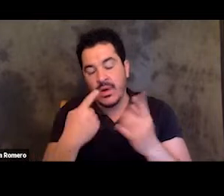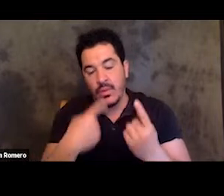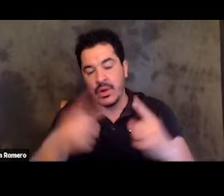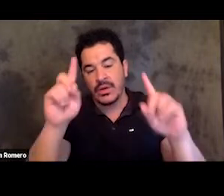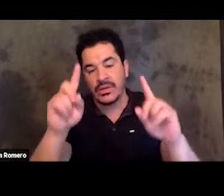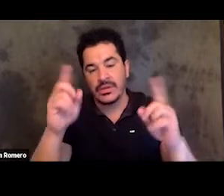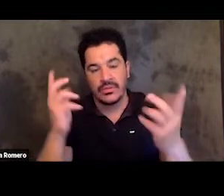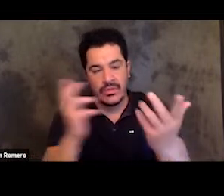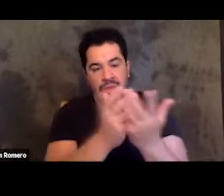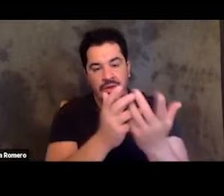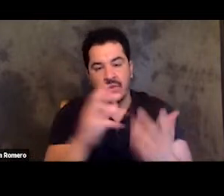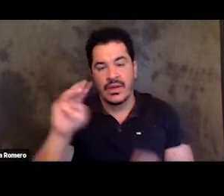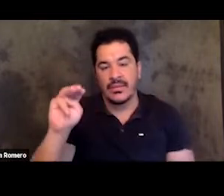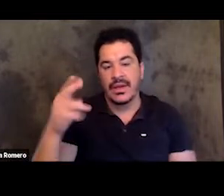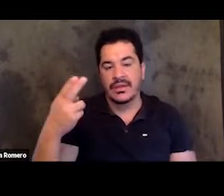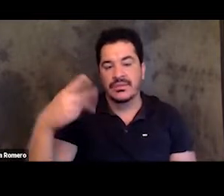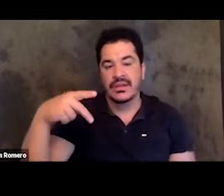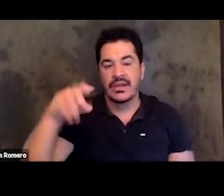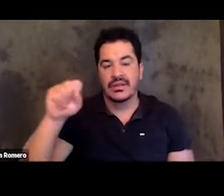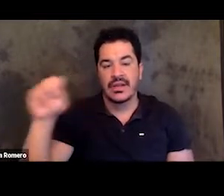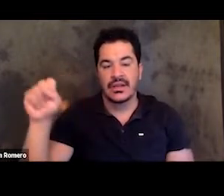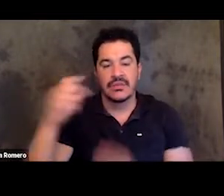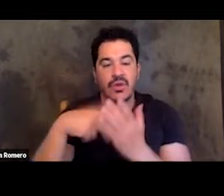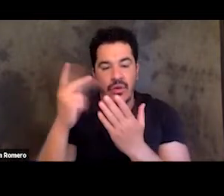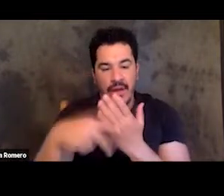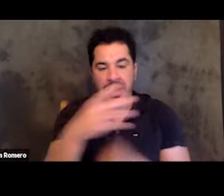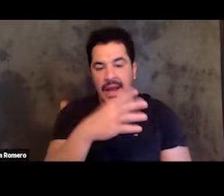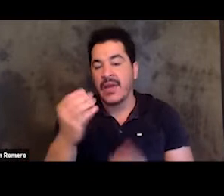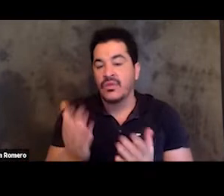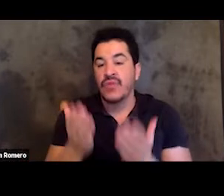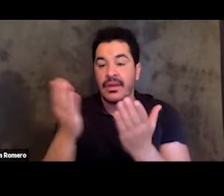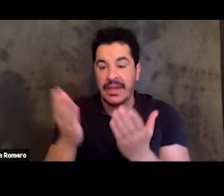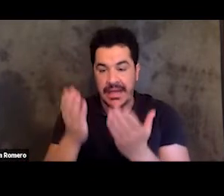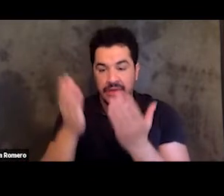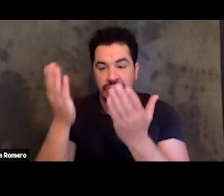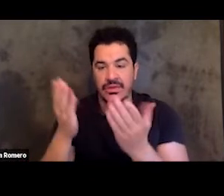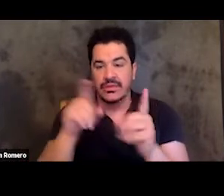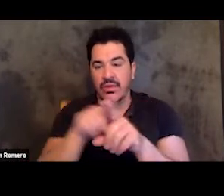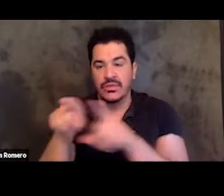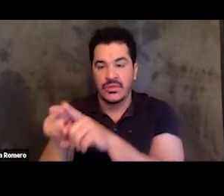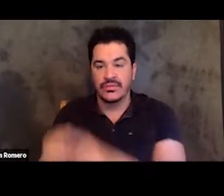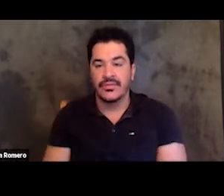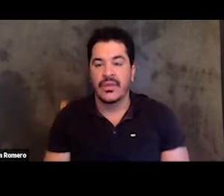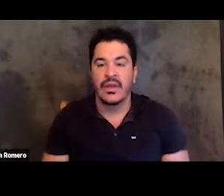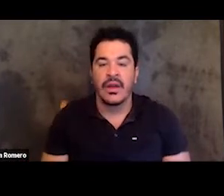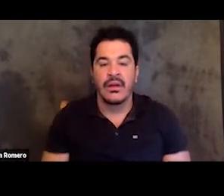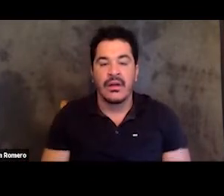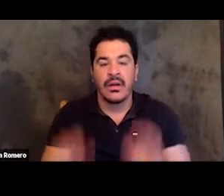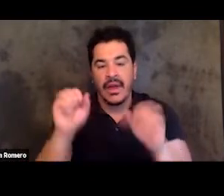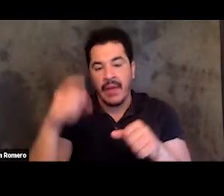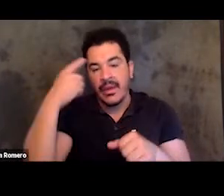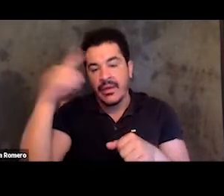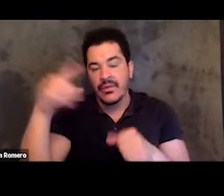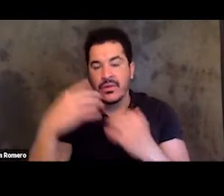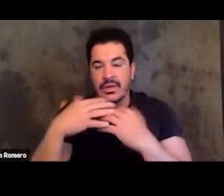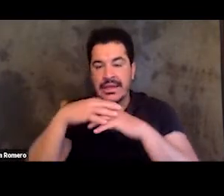what works. So this includes, some recommendations that around integrating MHPSS